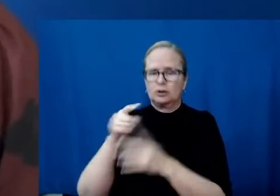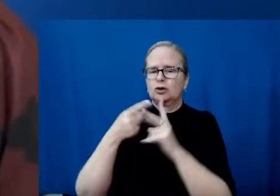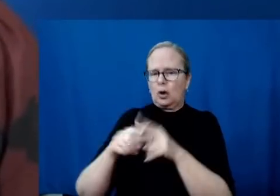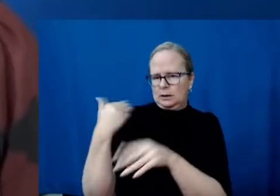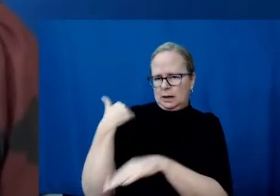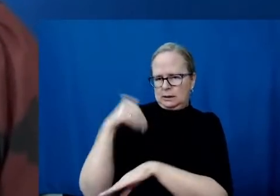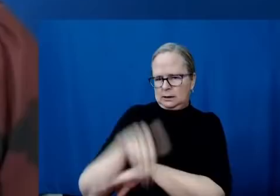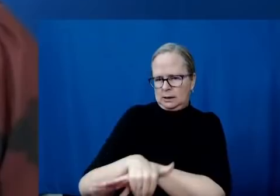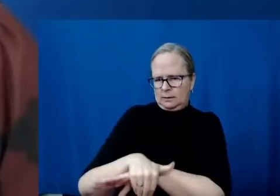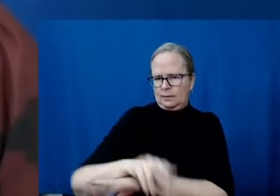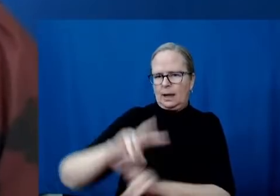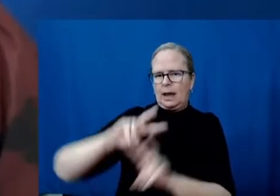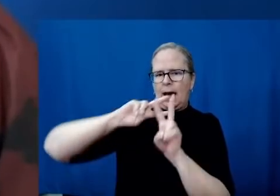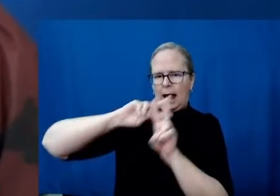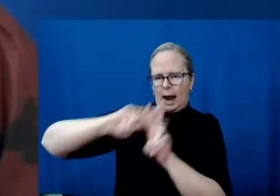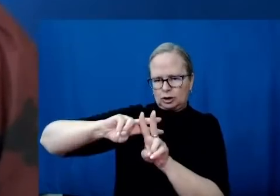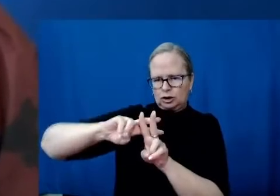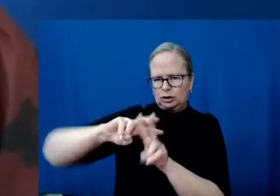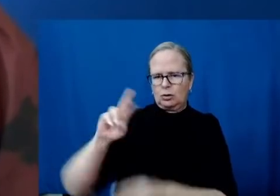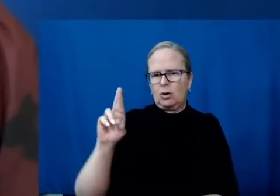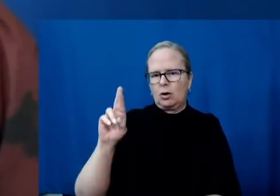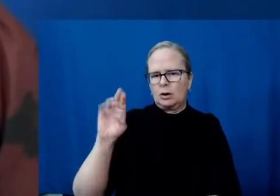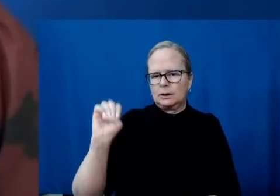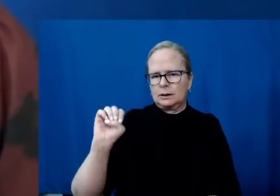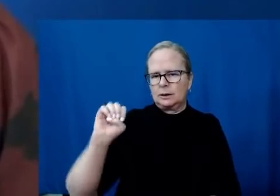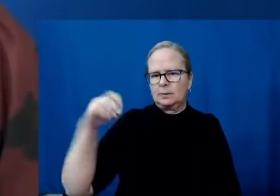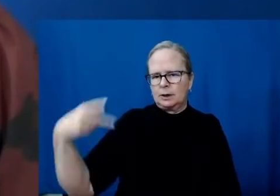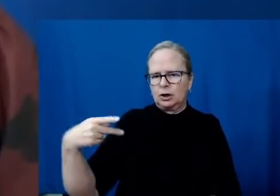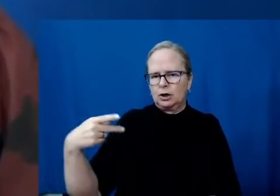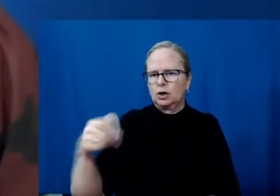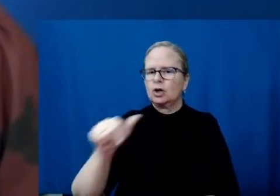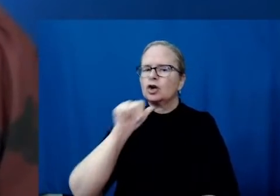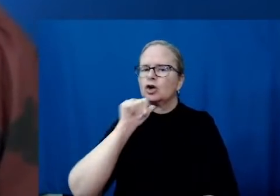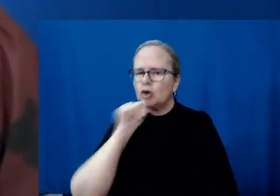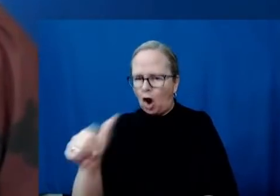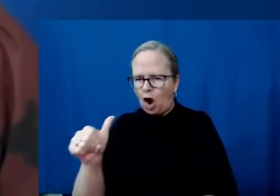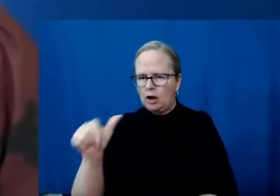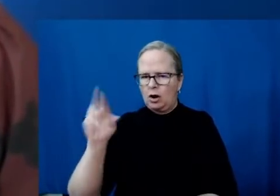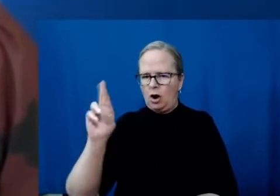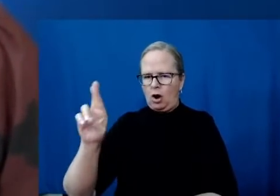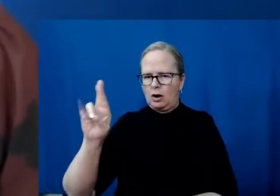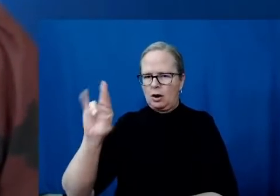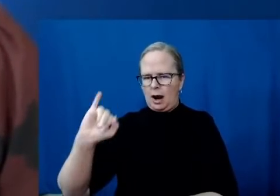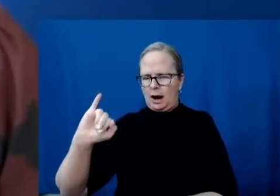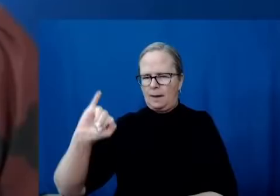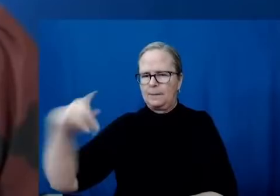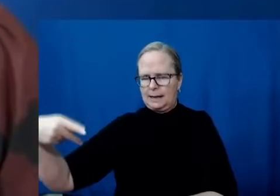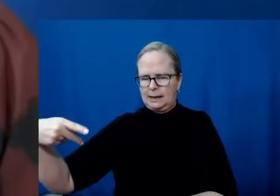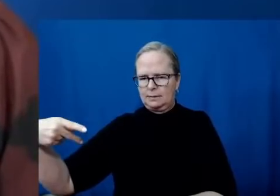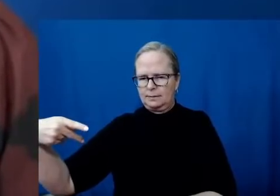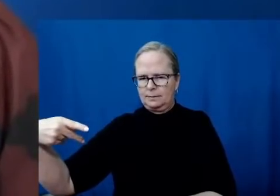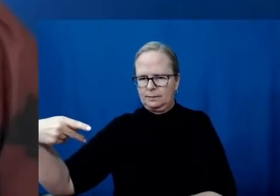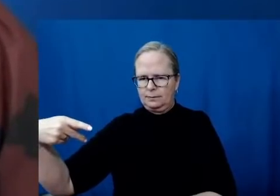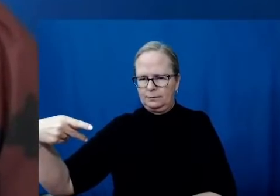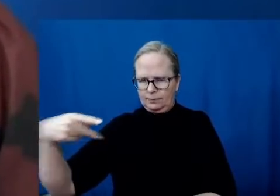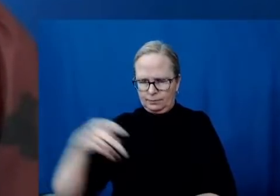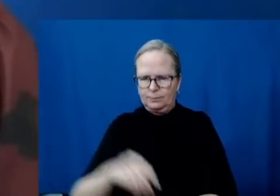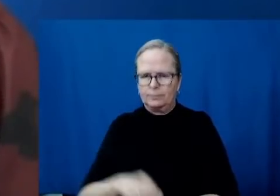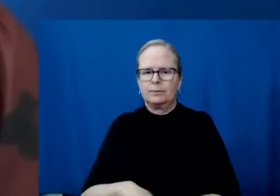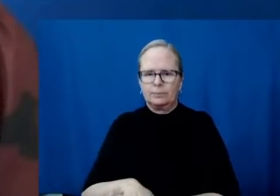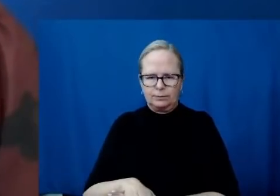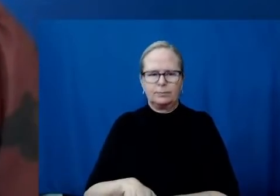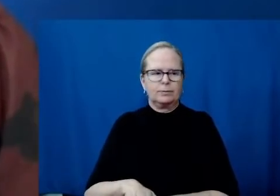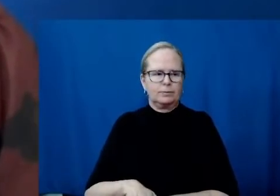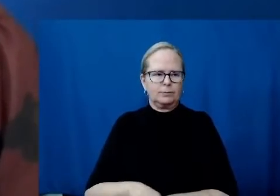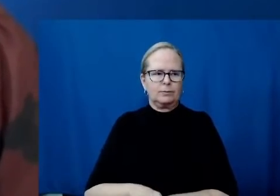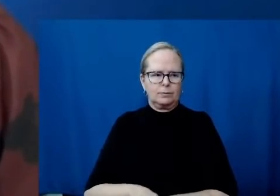night was the hashtag REP, not RIP, or RIP,